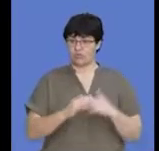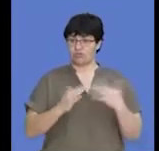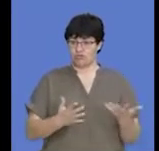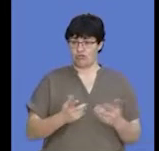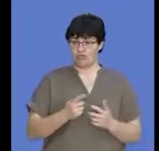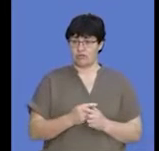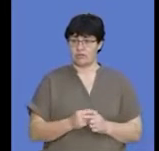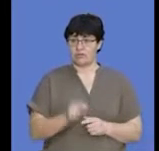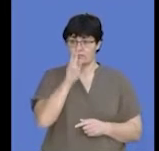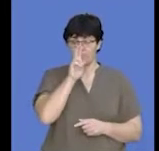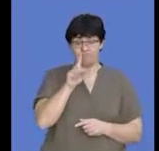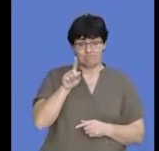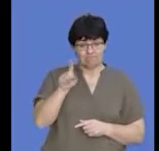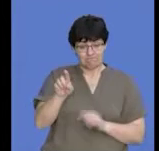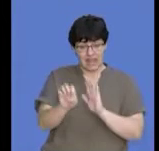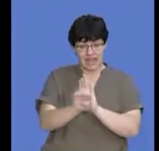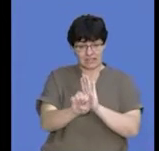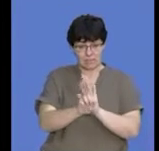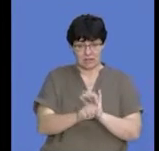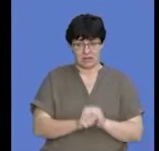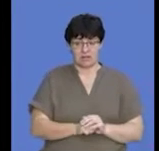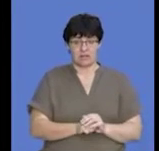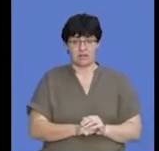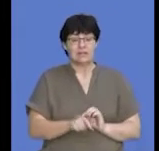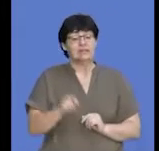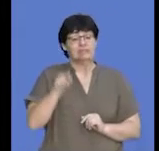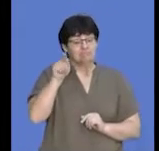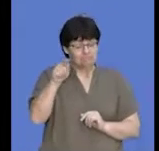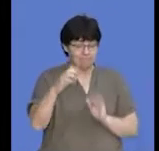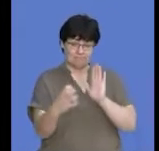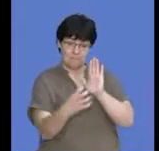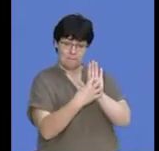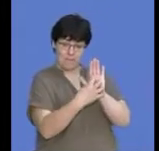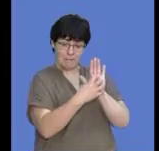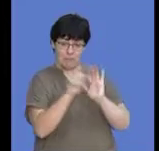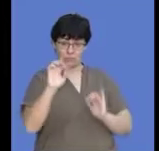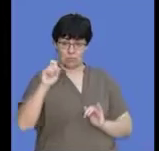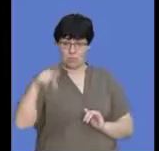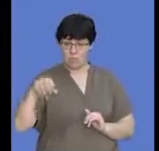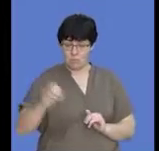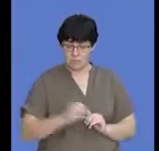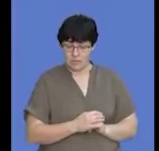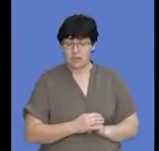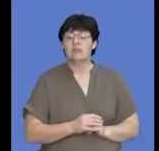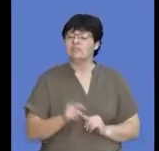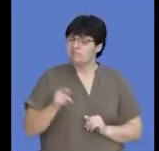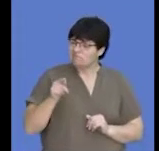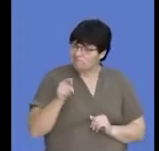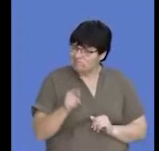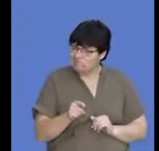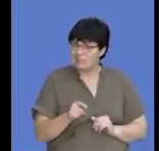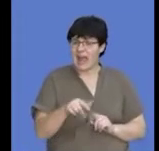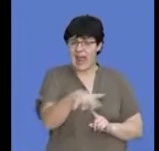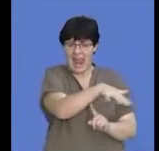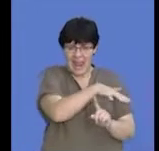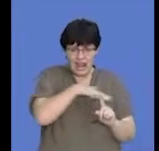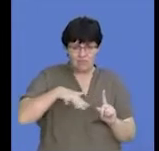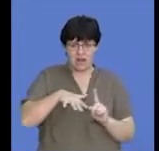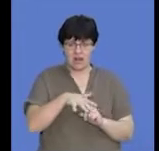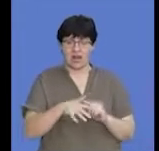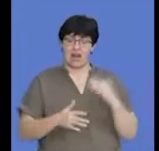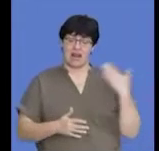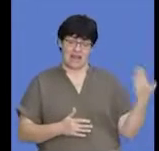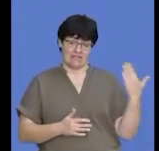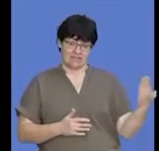So, note the example. In this particular topographical map, note that this particular area to